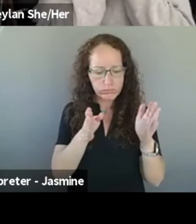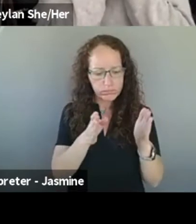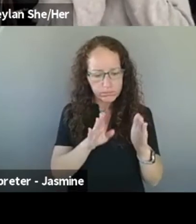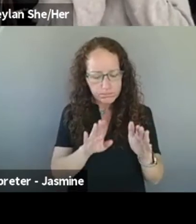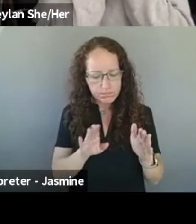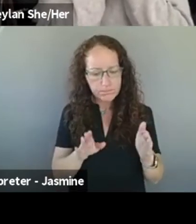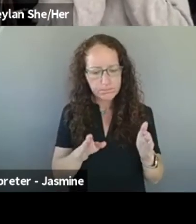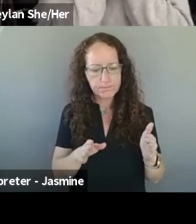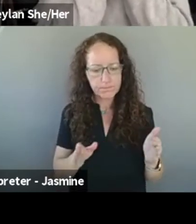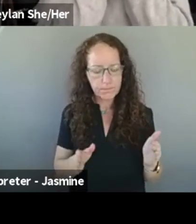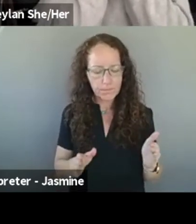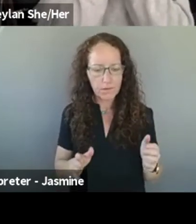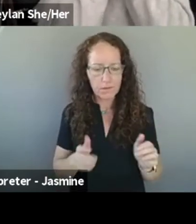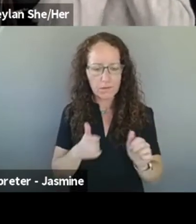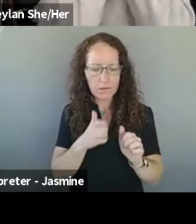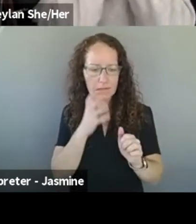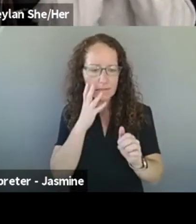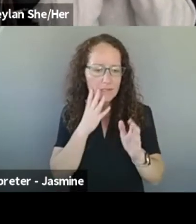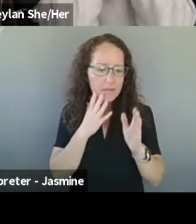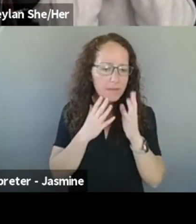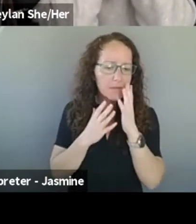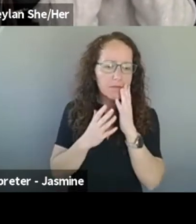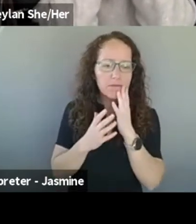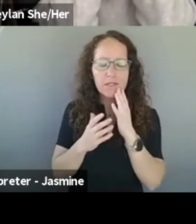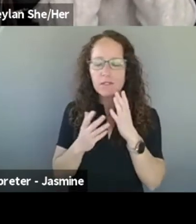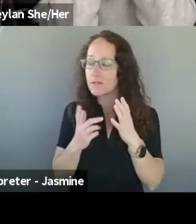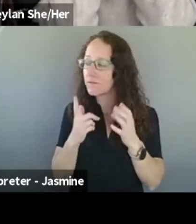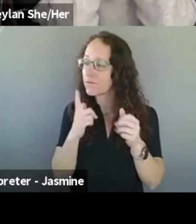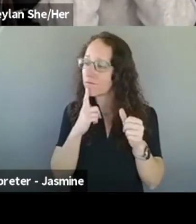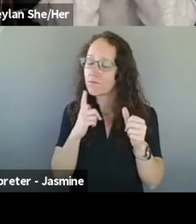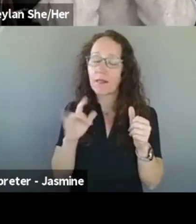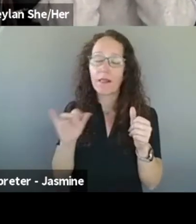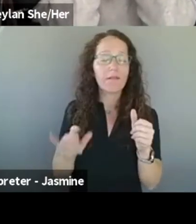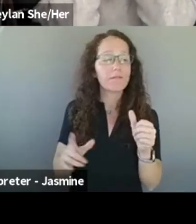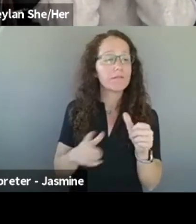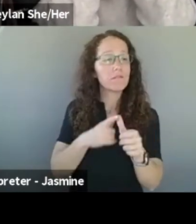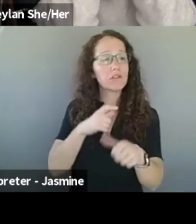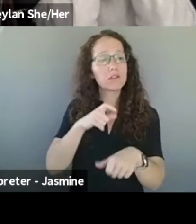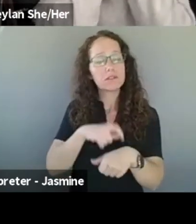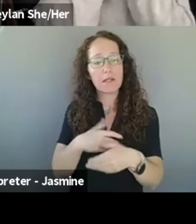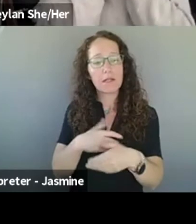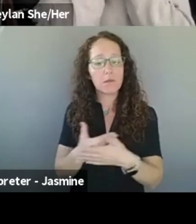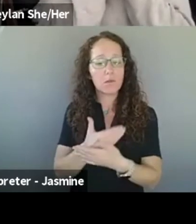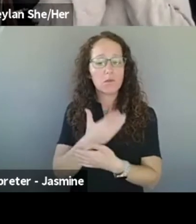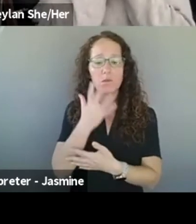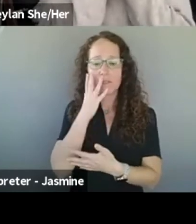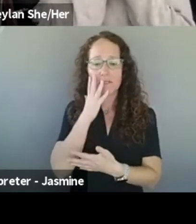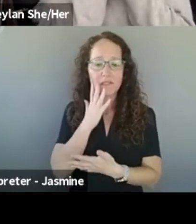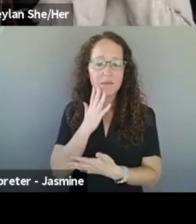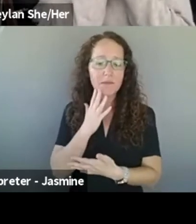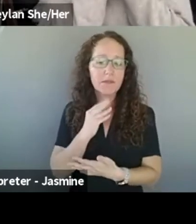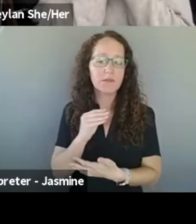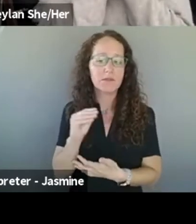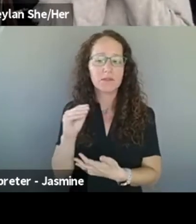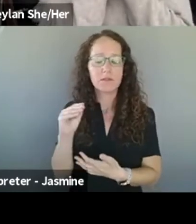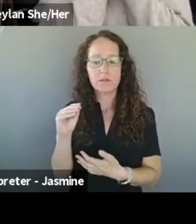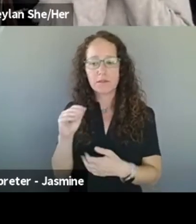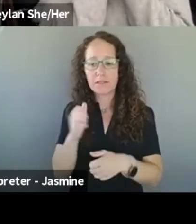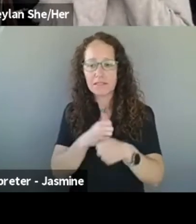as if experiencing it new. Notice every glorious